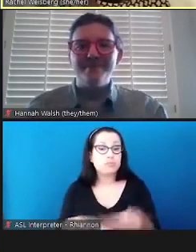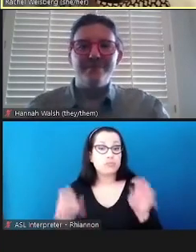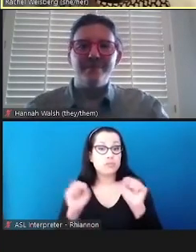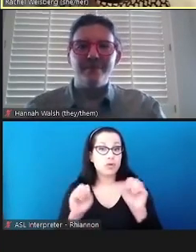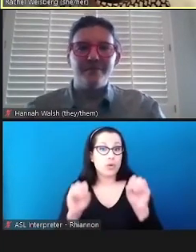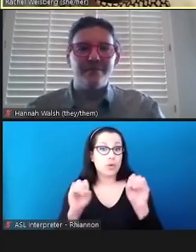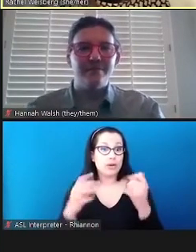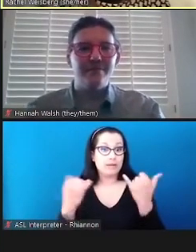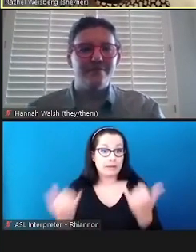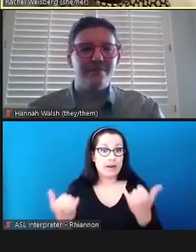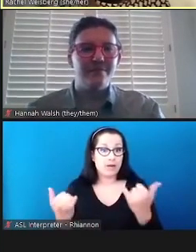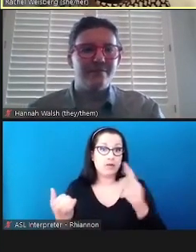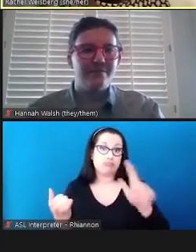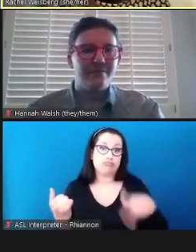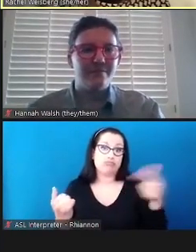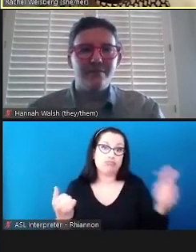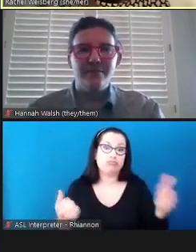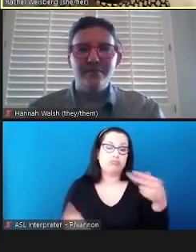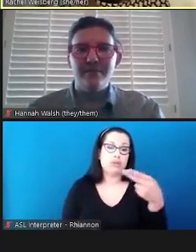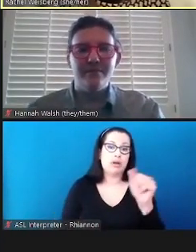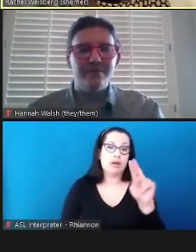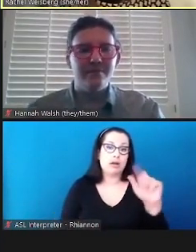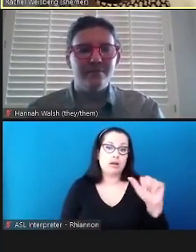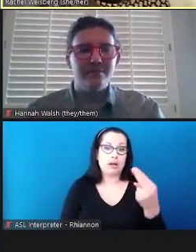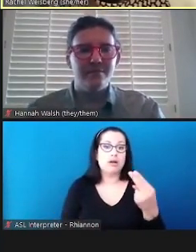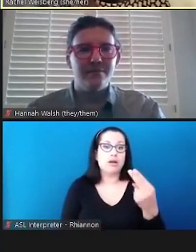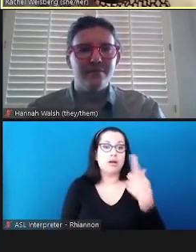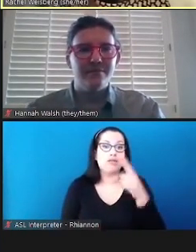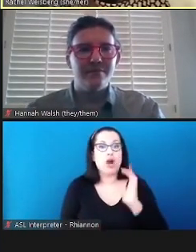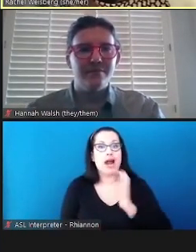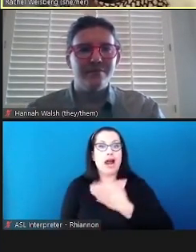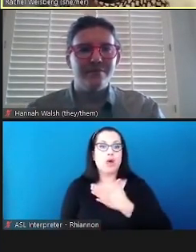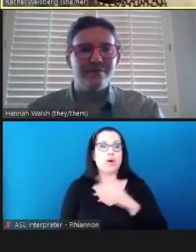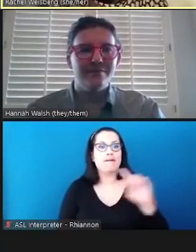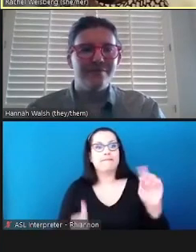I'm going to turn it over to Hannah for our first hypo.